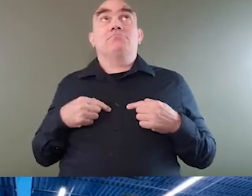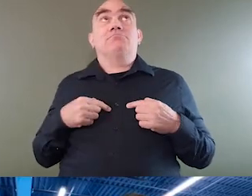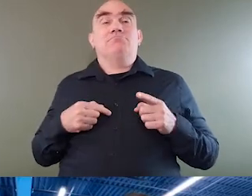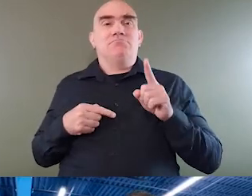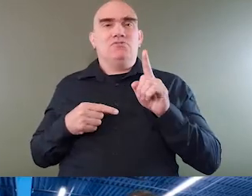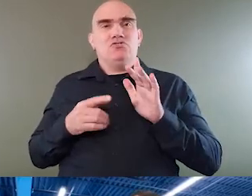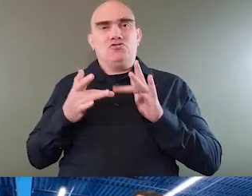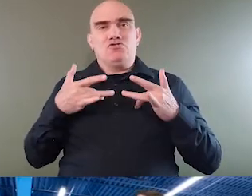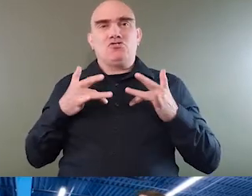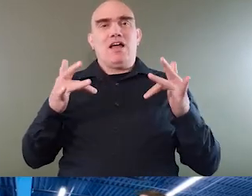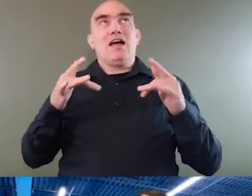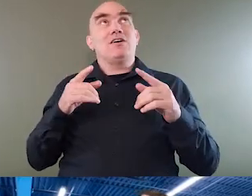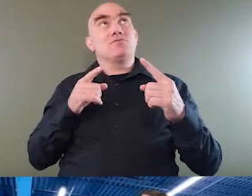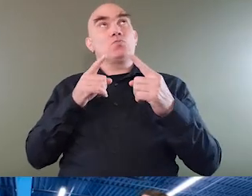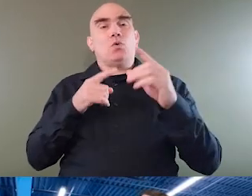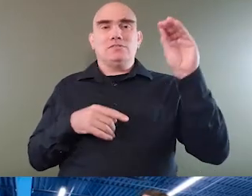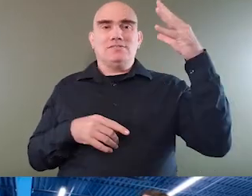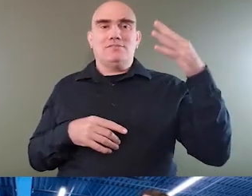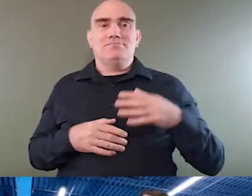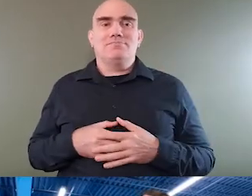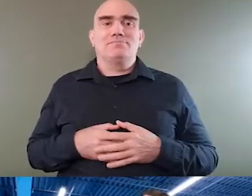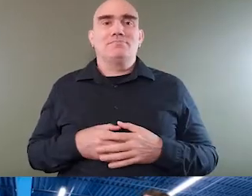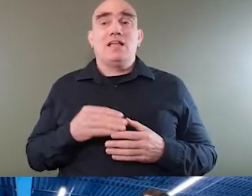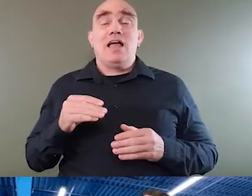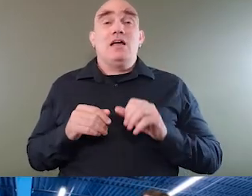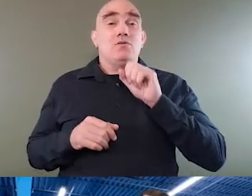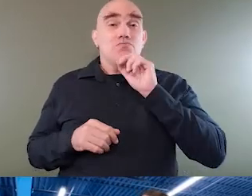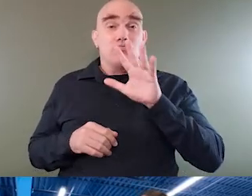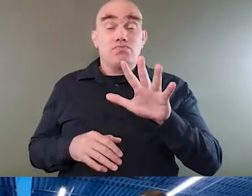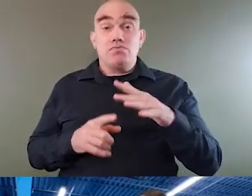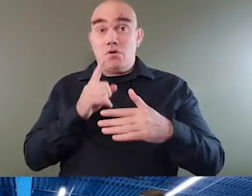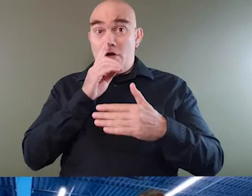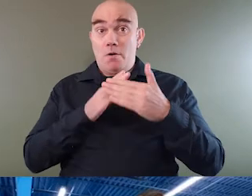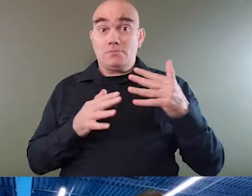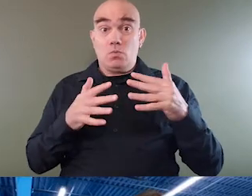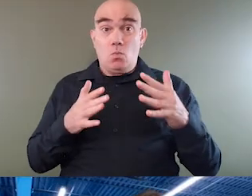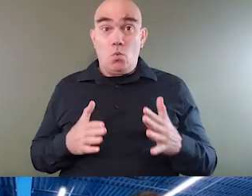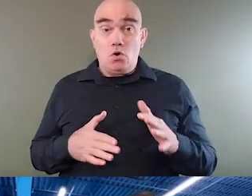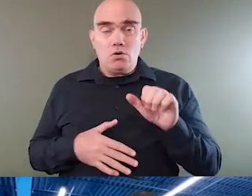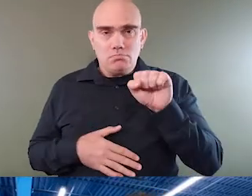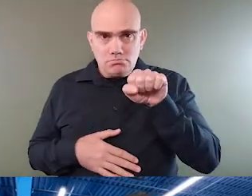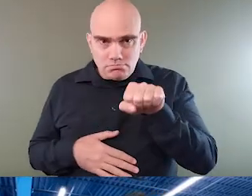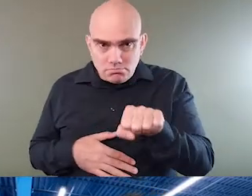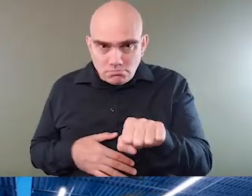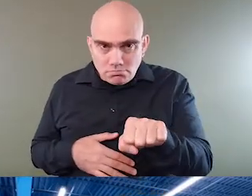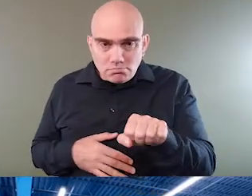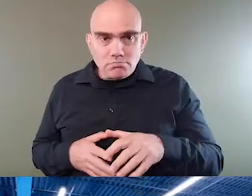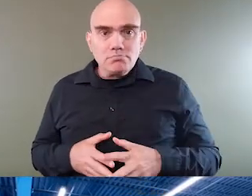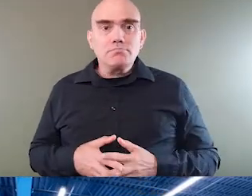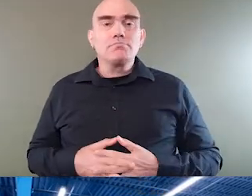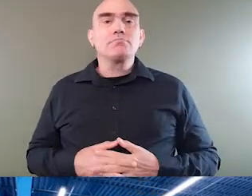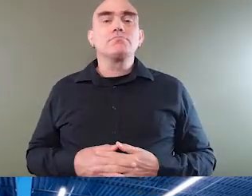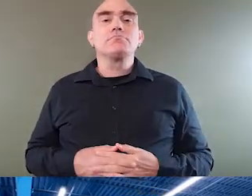toward the sun. And exhale, humble warrior. Bow forward.